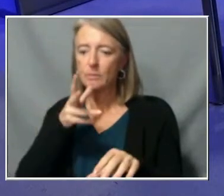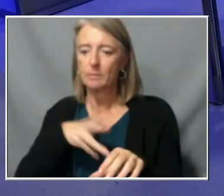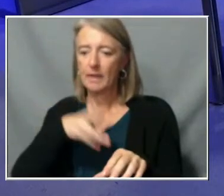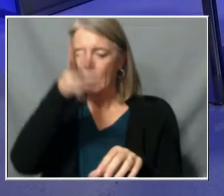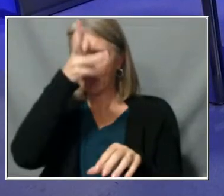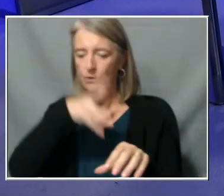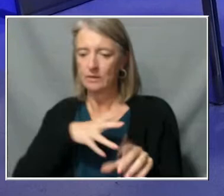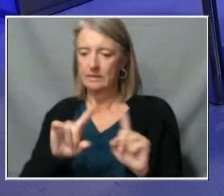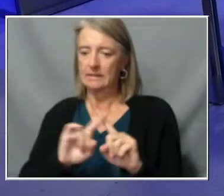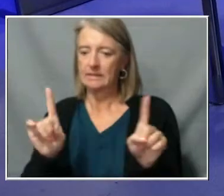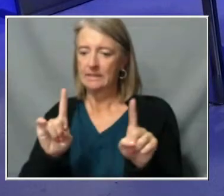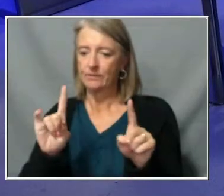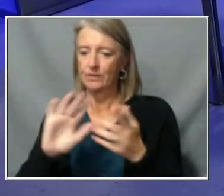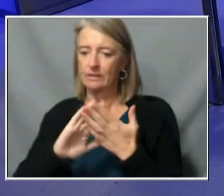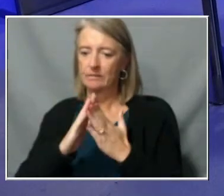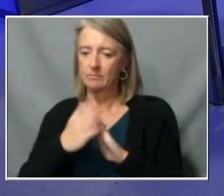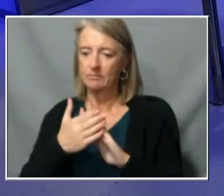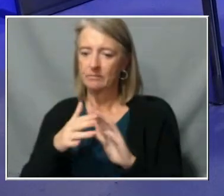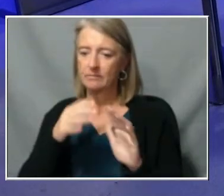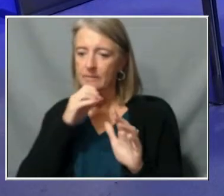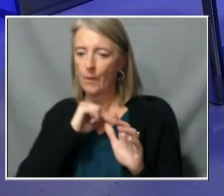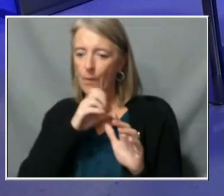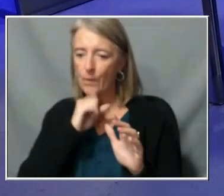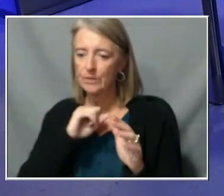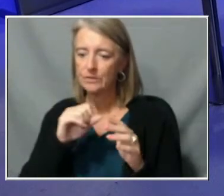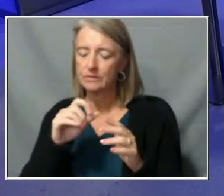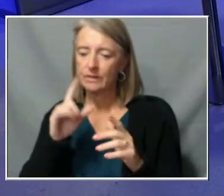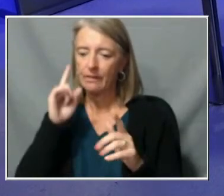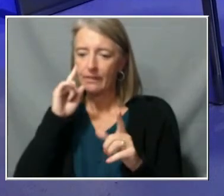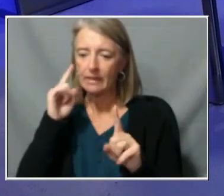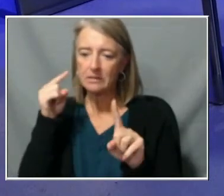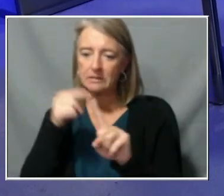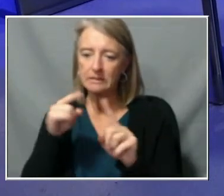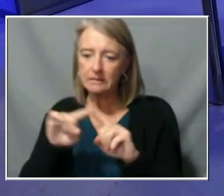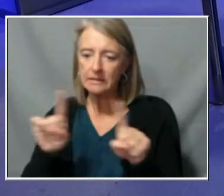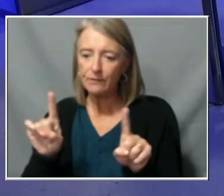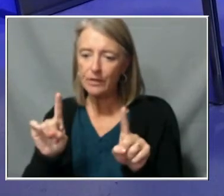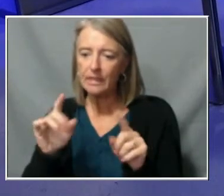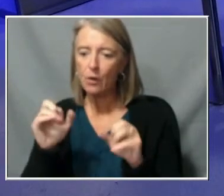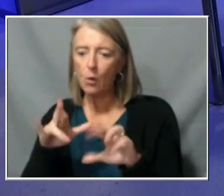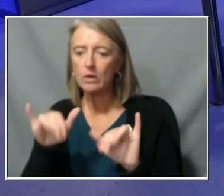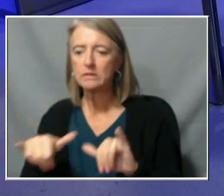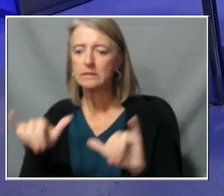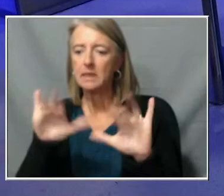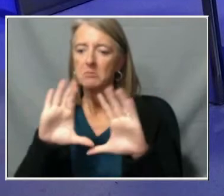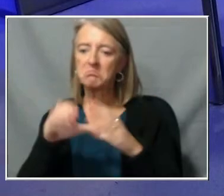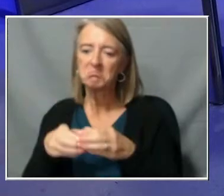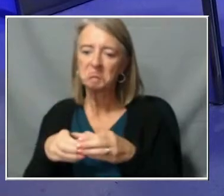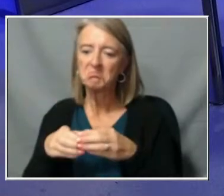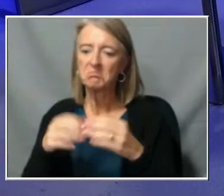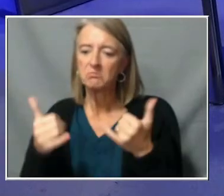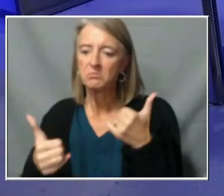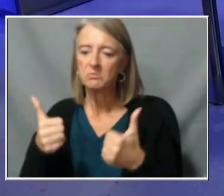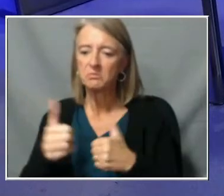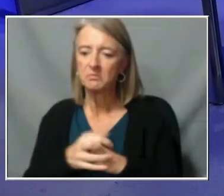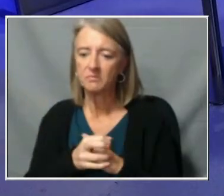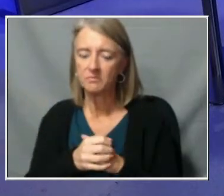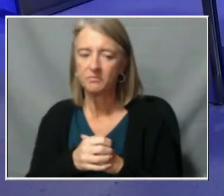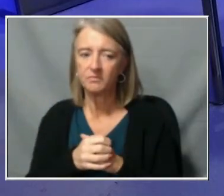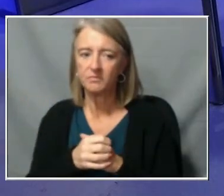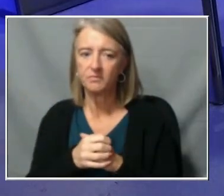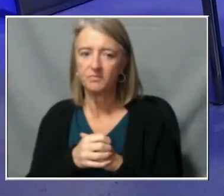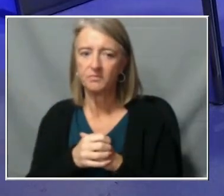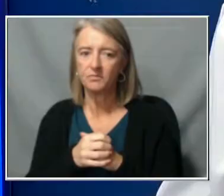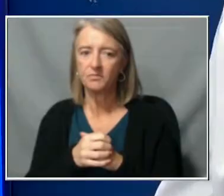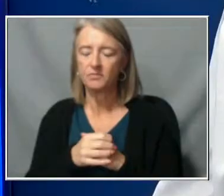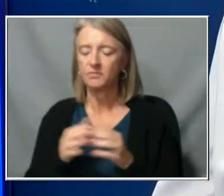things as they age? Is you just lump them all into one group, or is there different things that each men and women can do? You know,